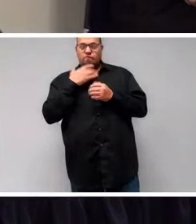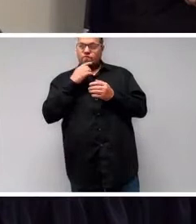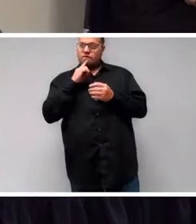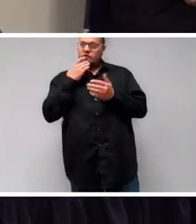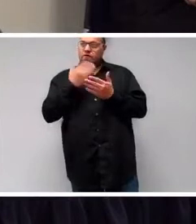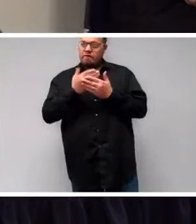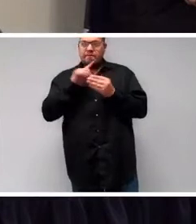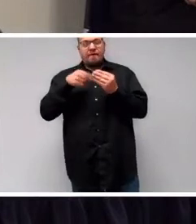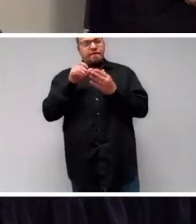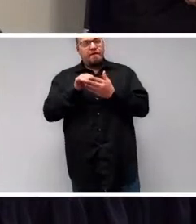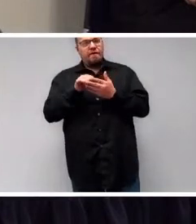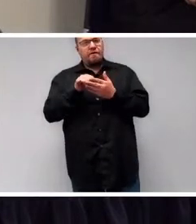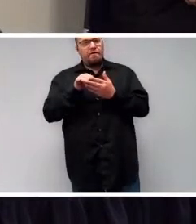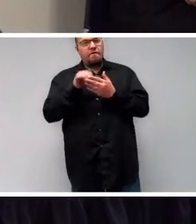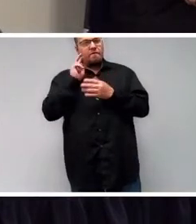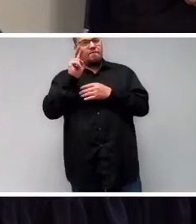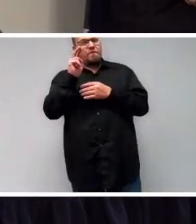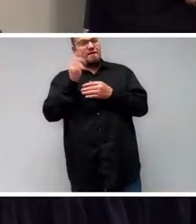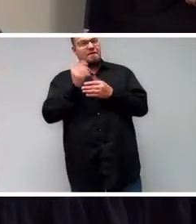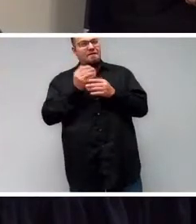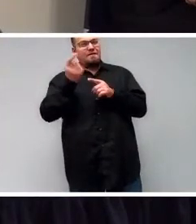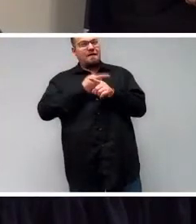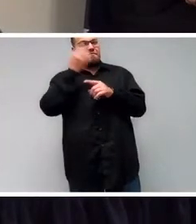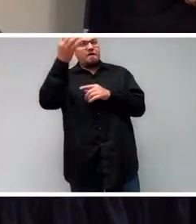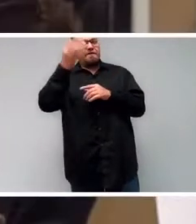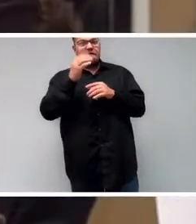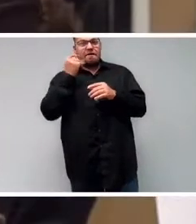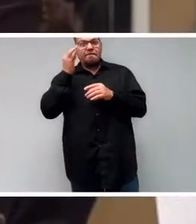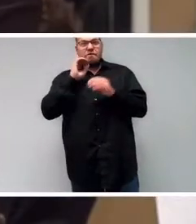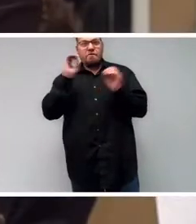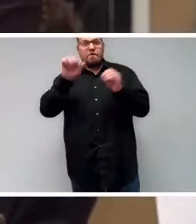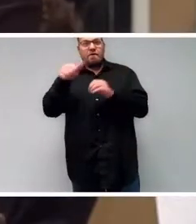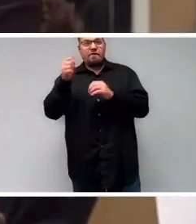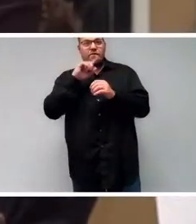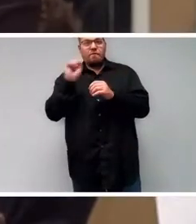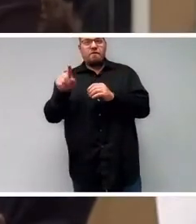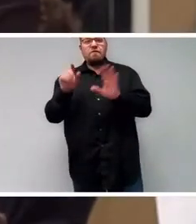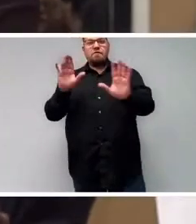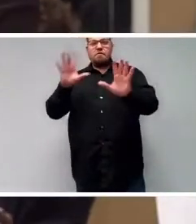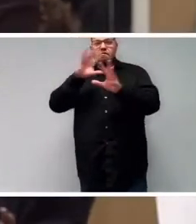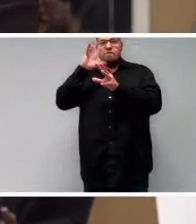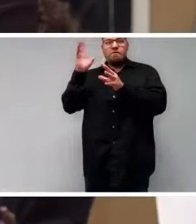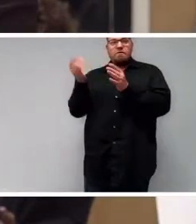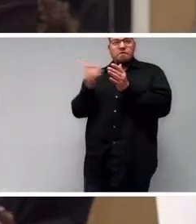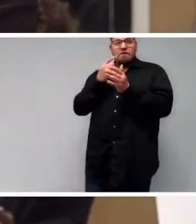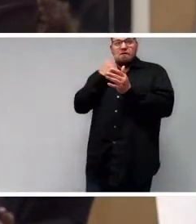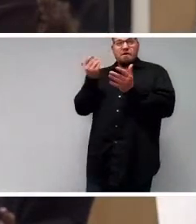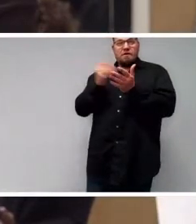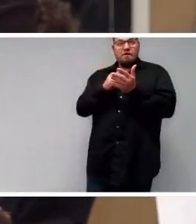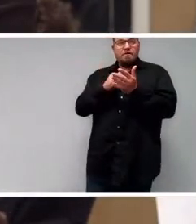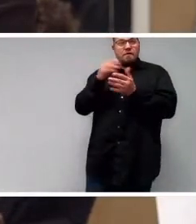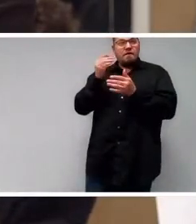and looking forward to next month if there's no other questions. And just to recap then, next month will be